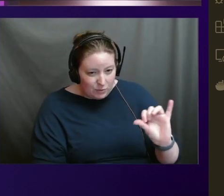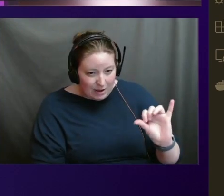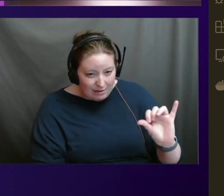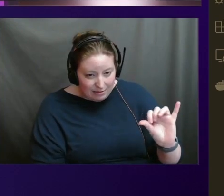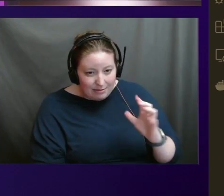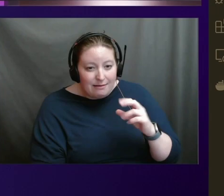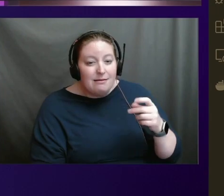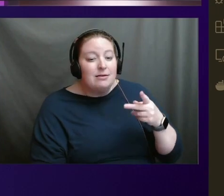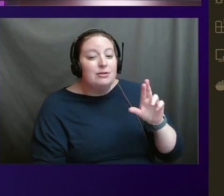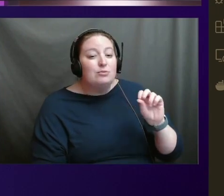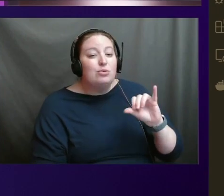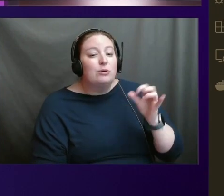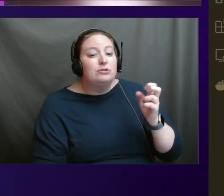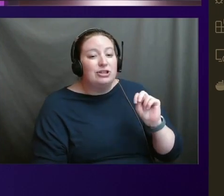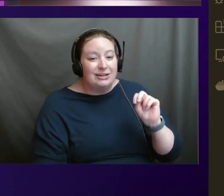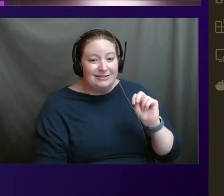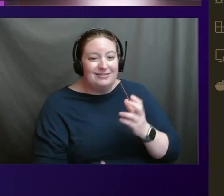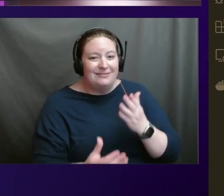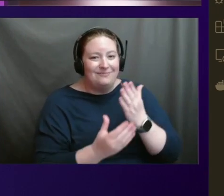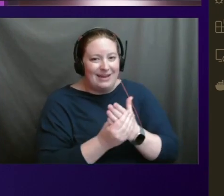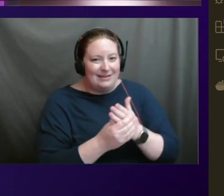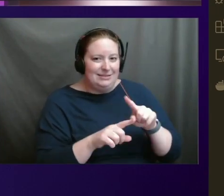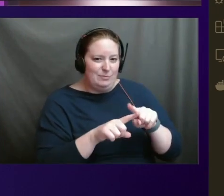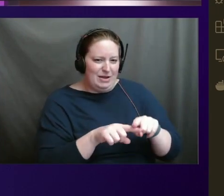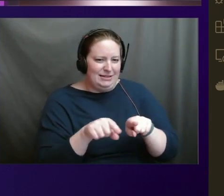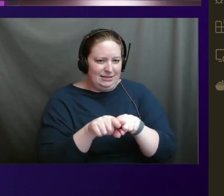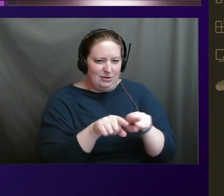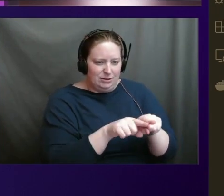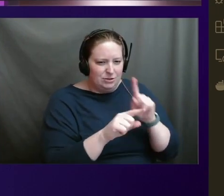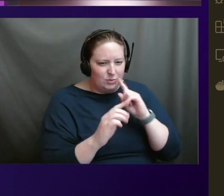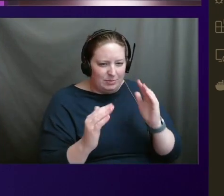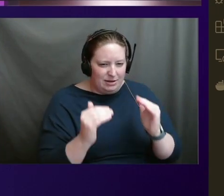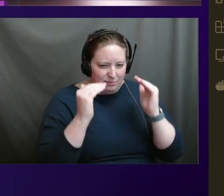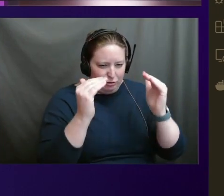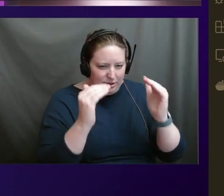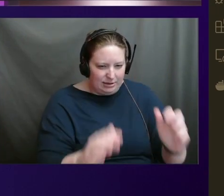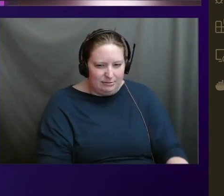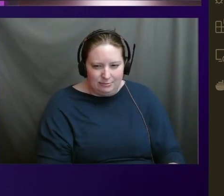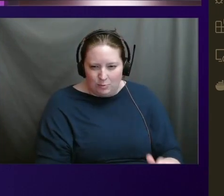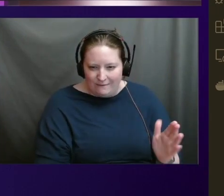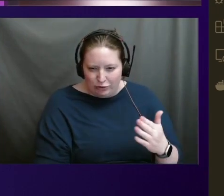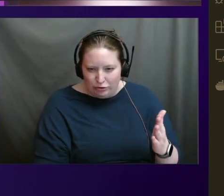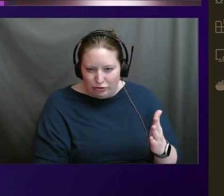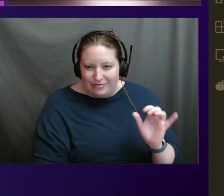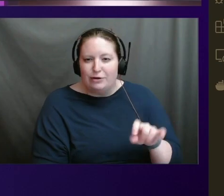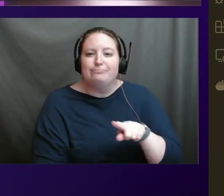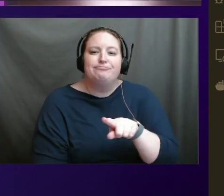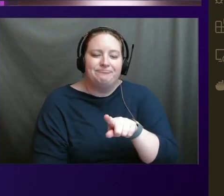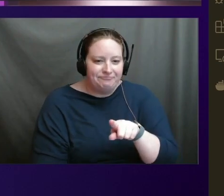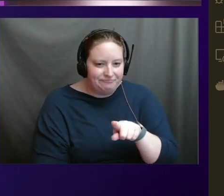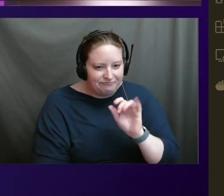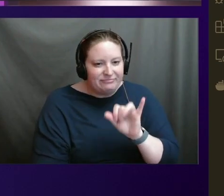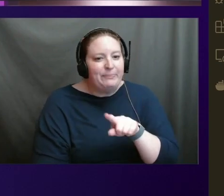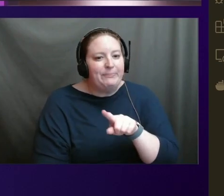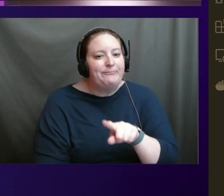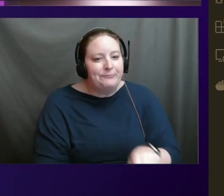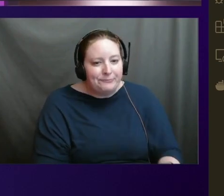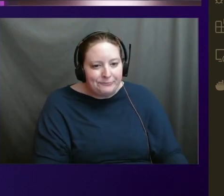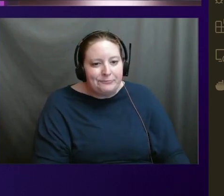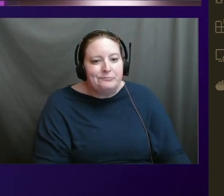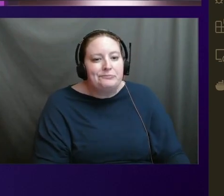progen file, the dependencies here will also be upgraded wherever, there it is. Yeah.